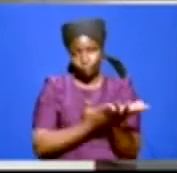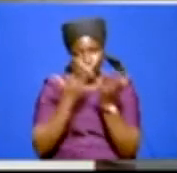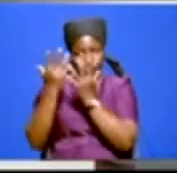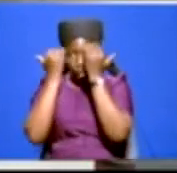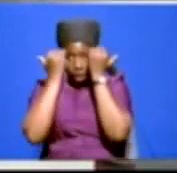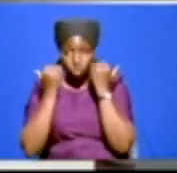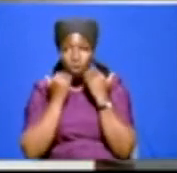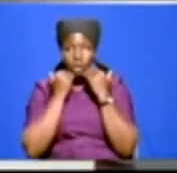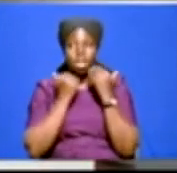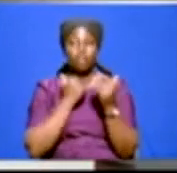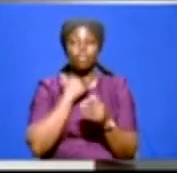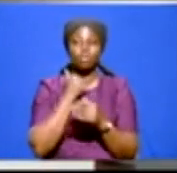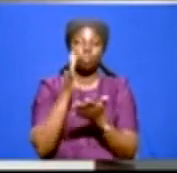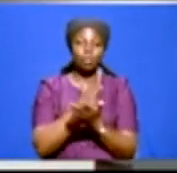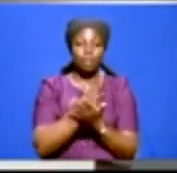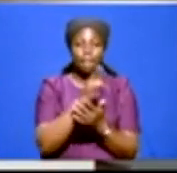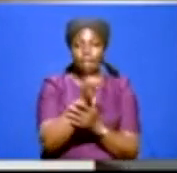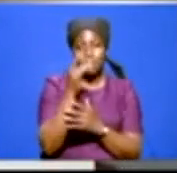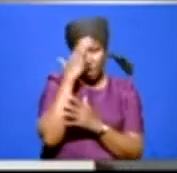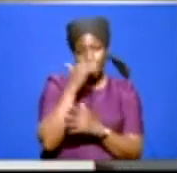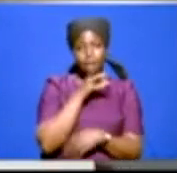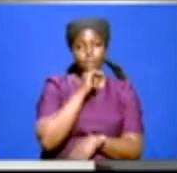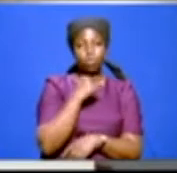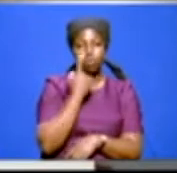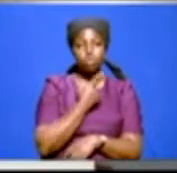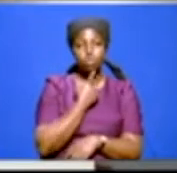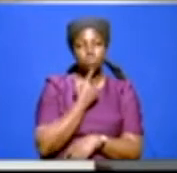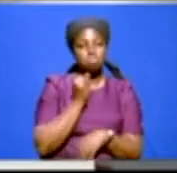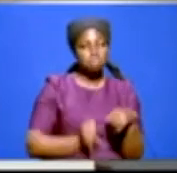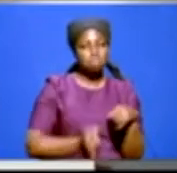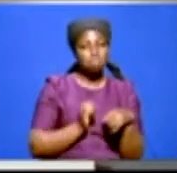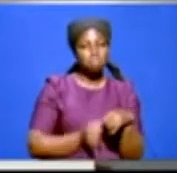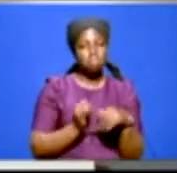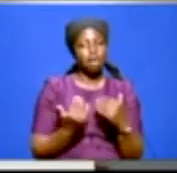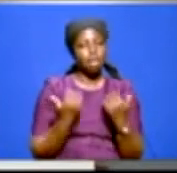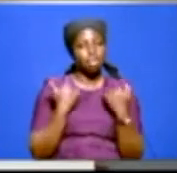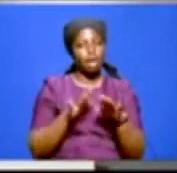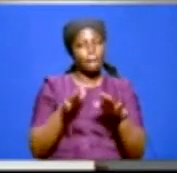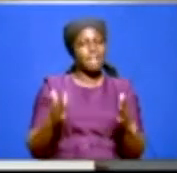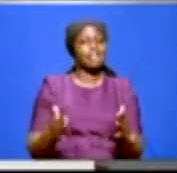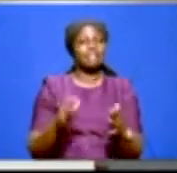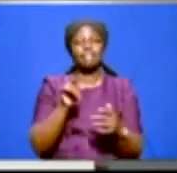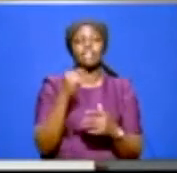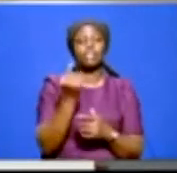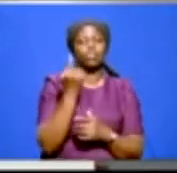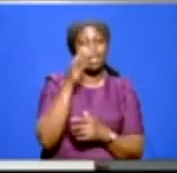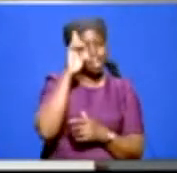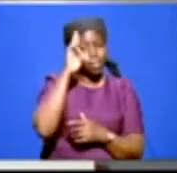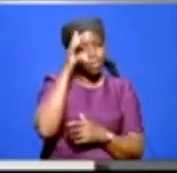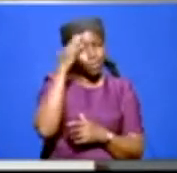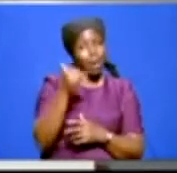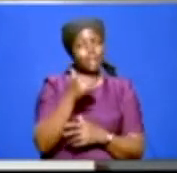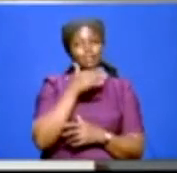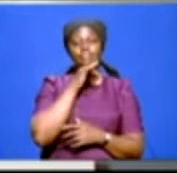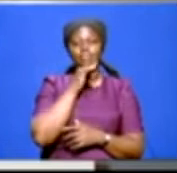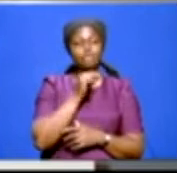because of the boy wetting the bed. Only that was the reason that boy went through suffering,